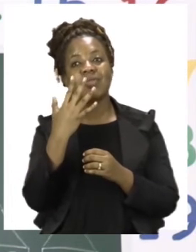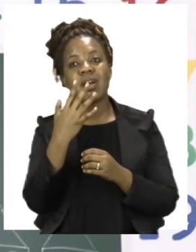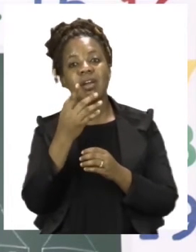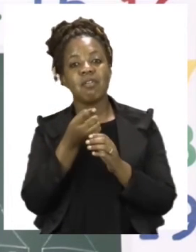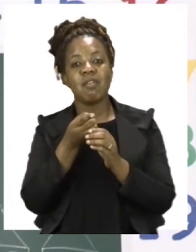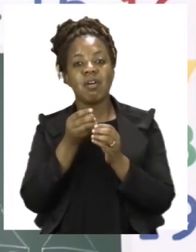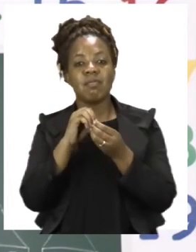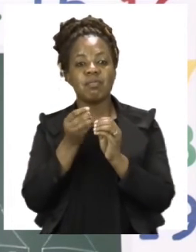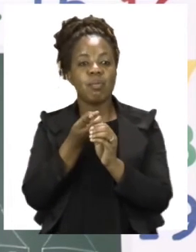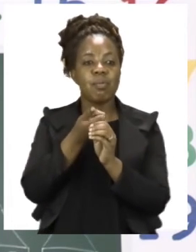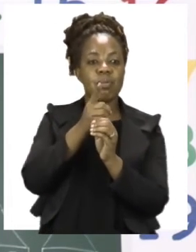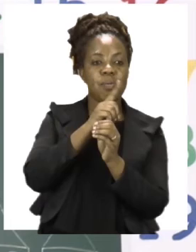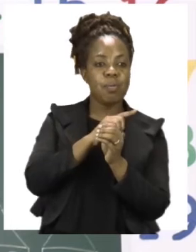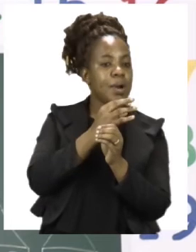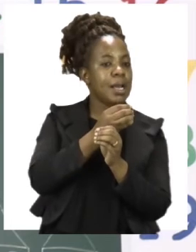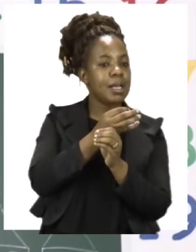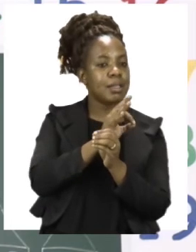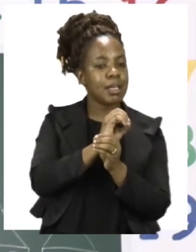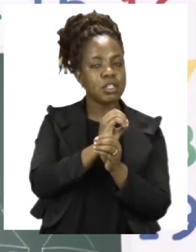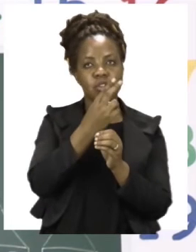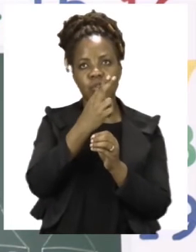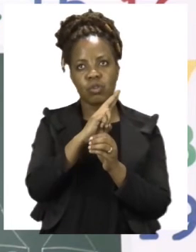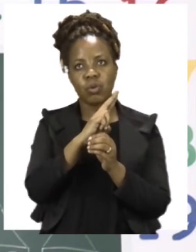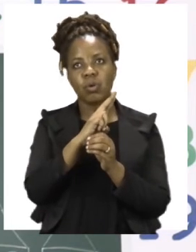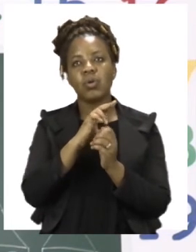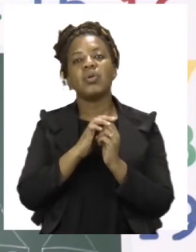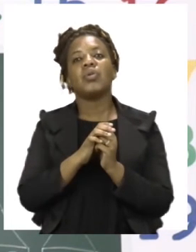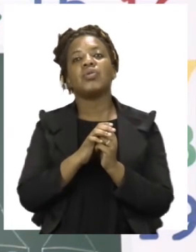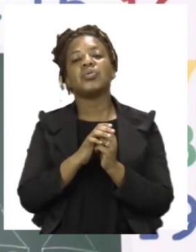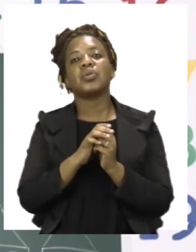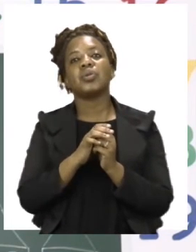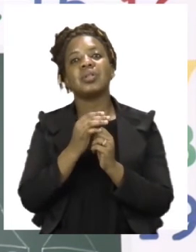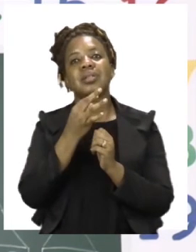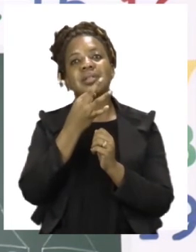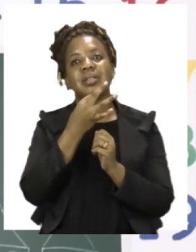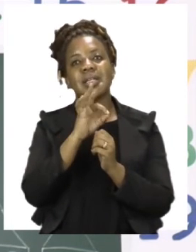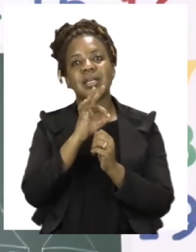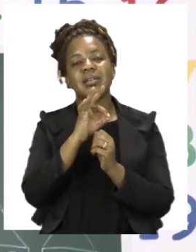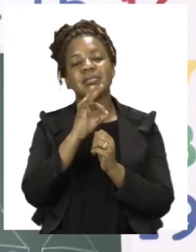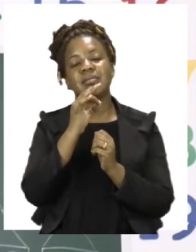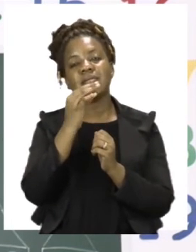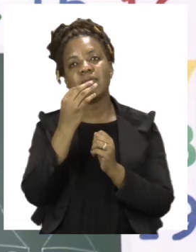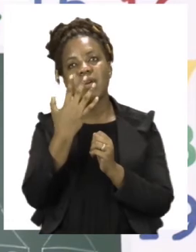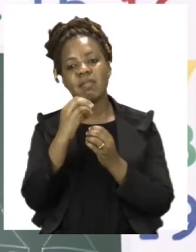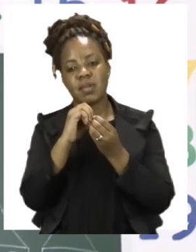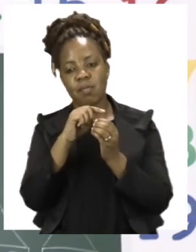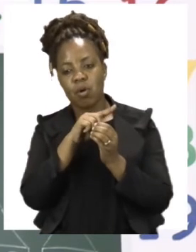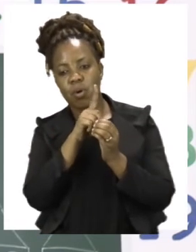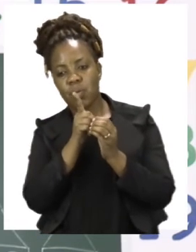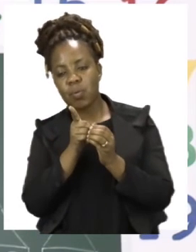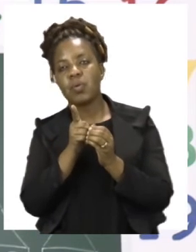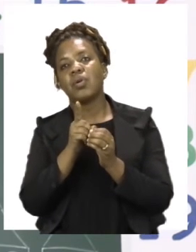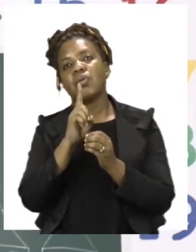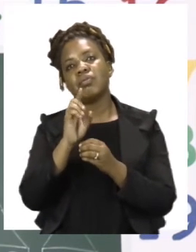5. Instead, 95 will go forward to house 100,